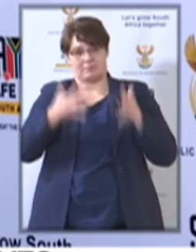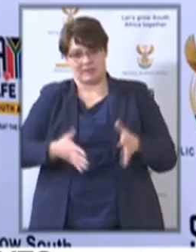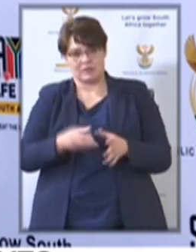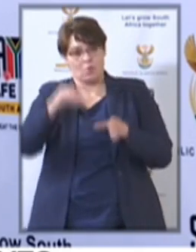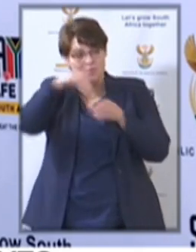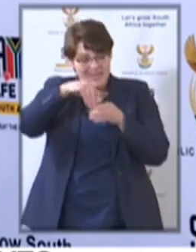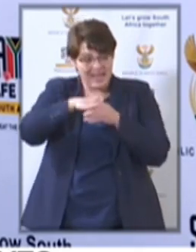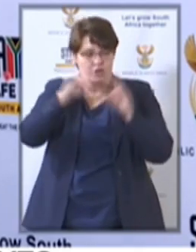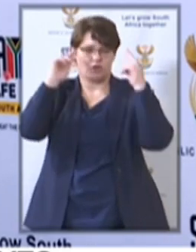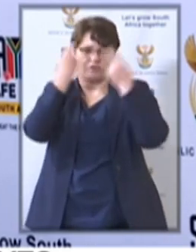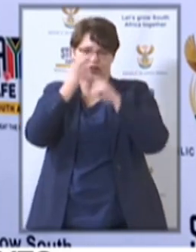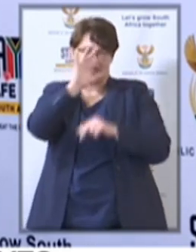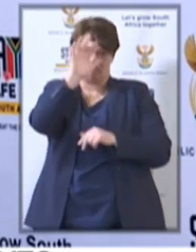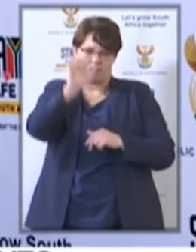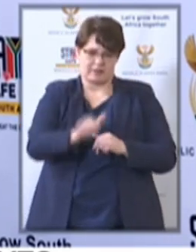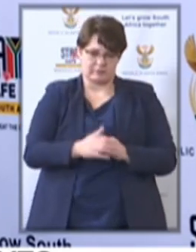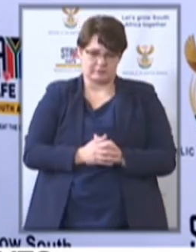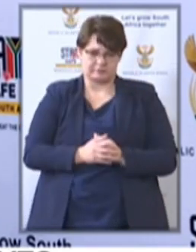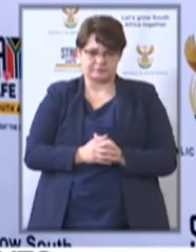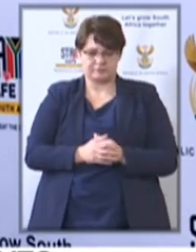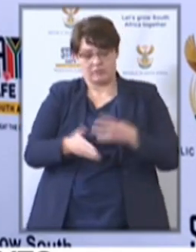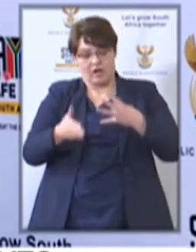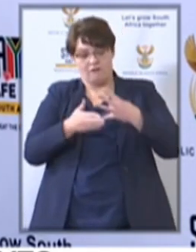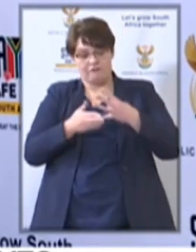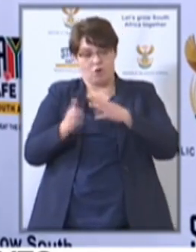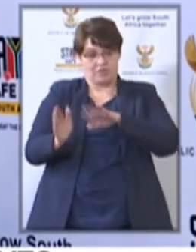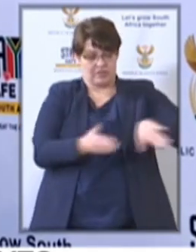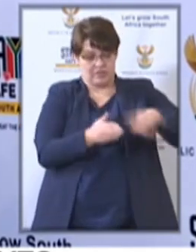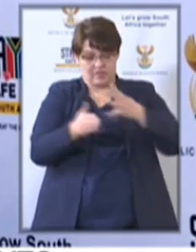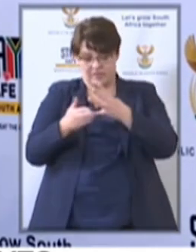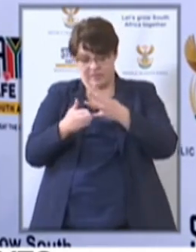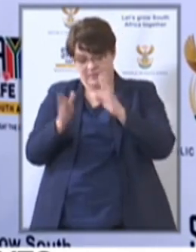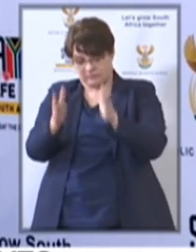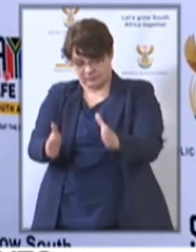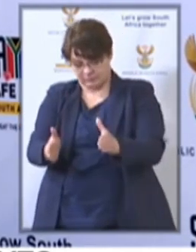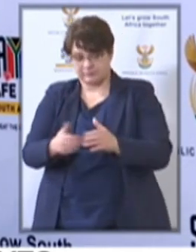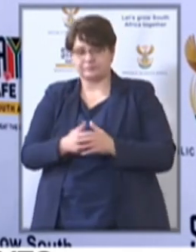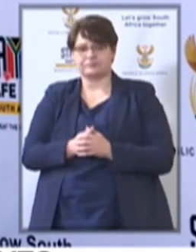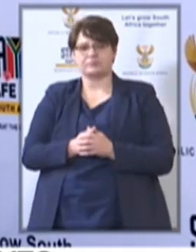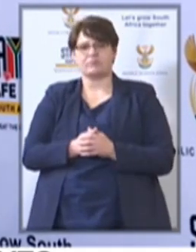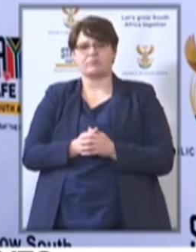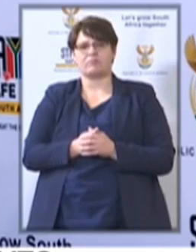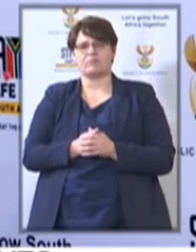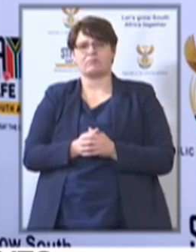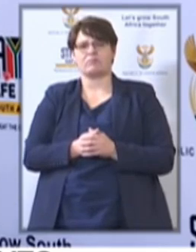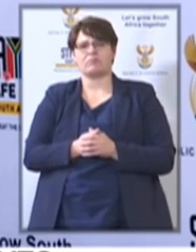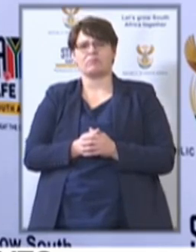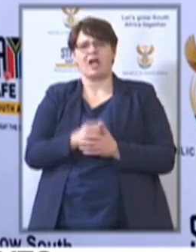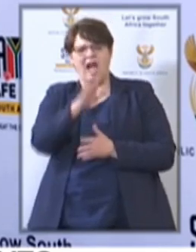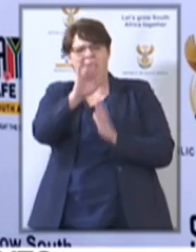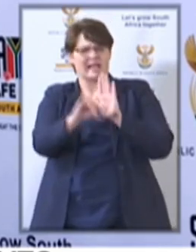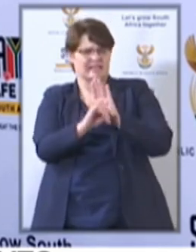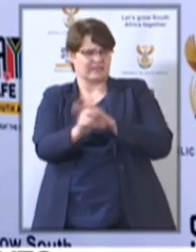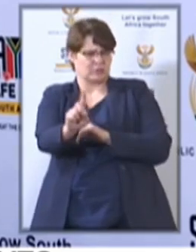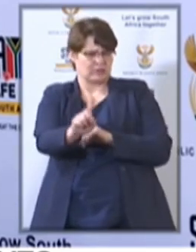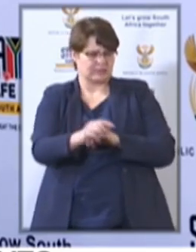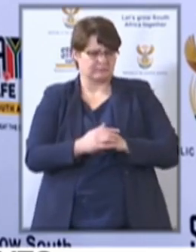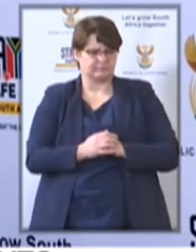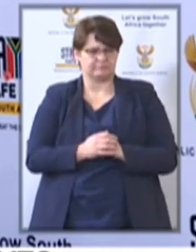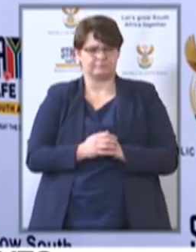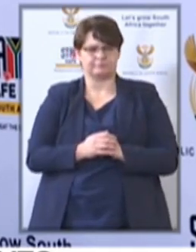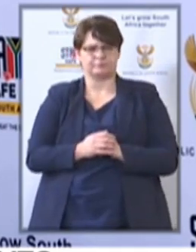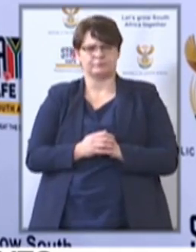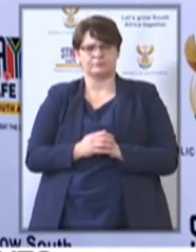South African universities. The fourth broad category this task team identifies is